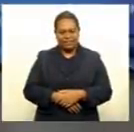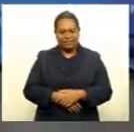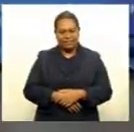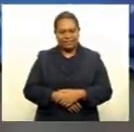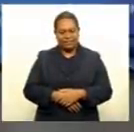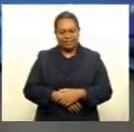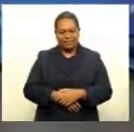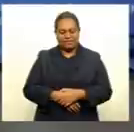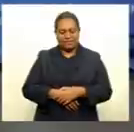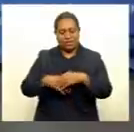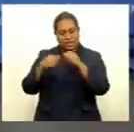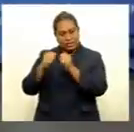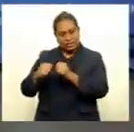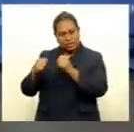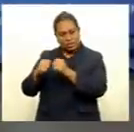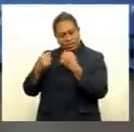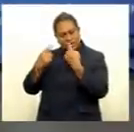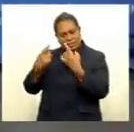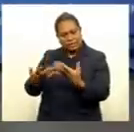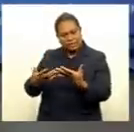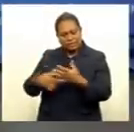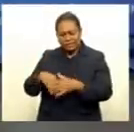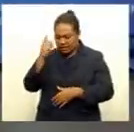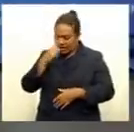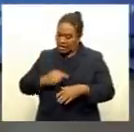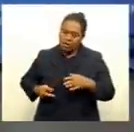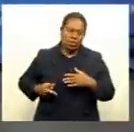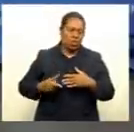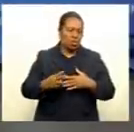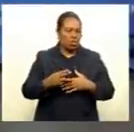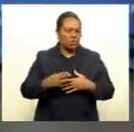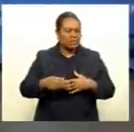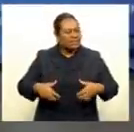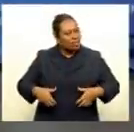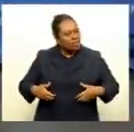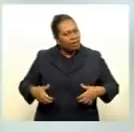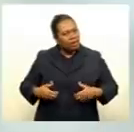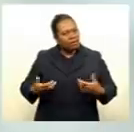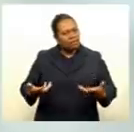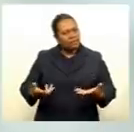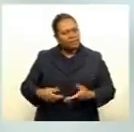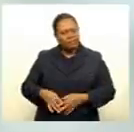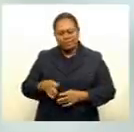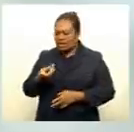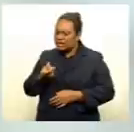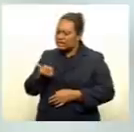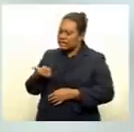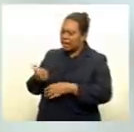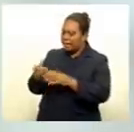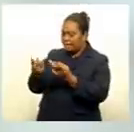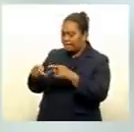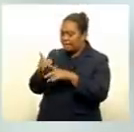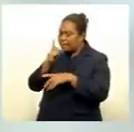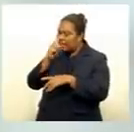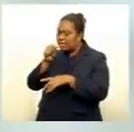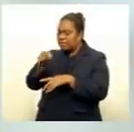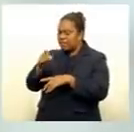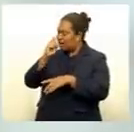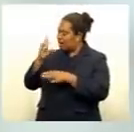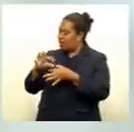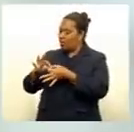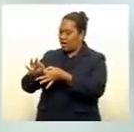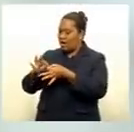informal settlers can easily lodge their complaints. Some residents in the informal settlement might not have connection to